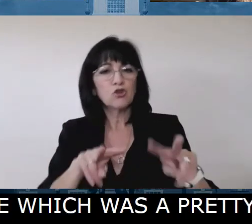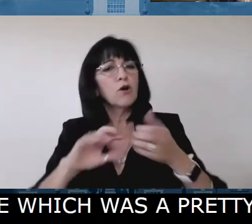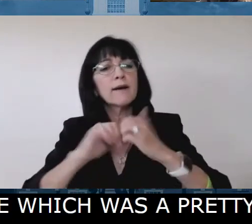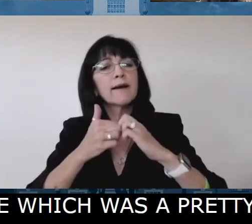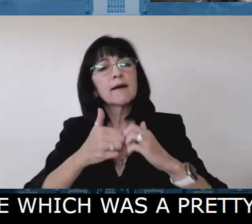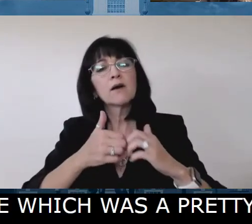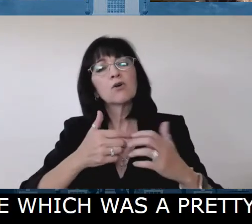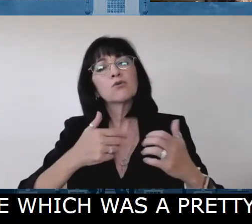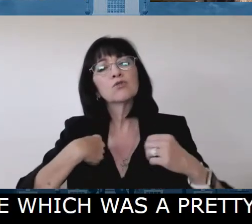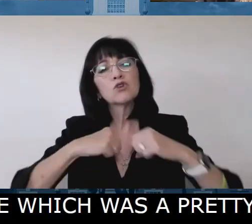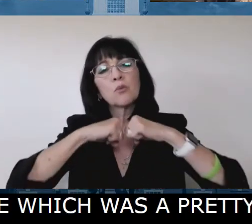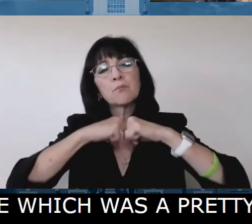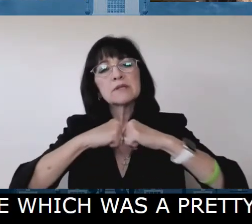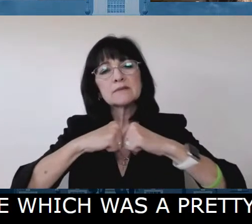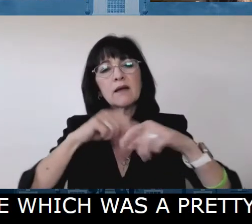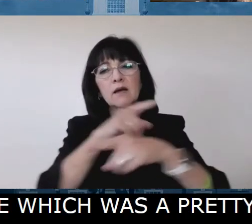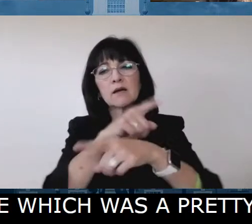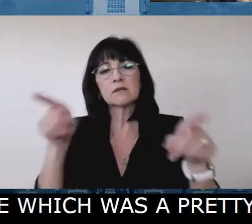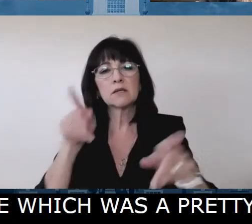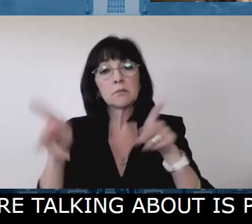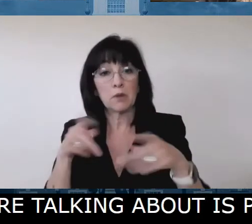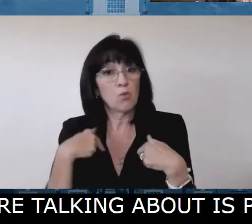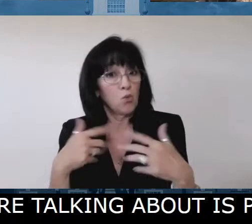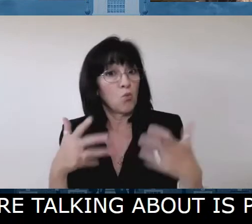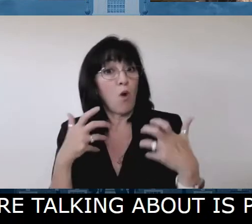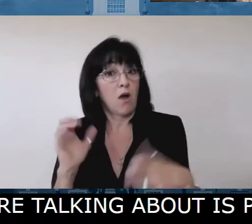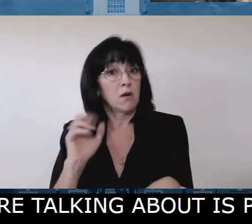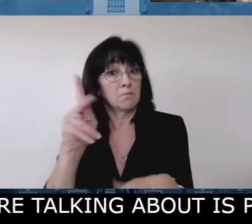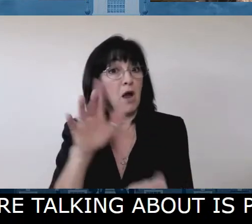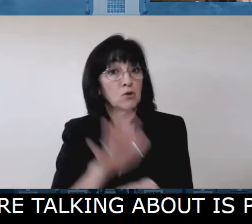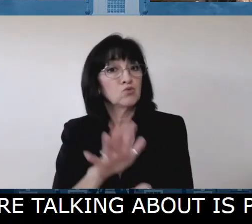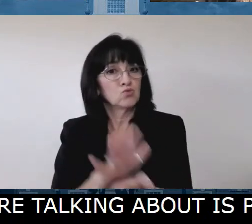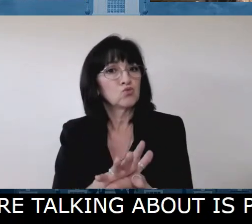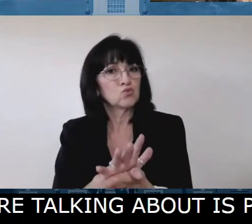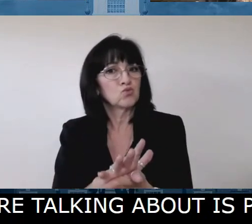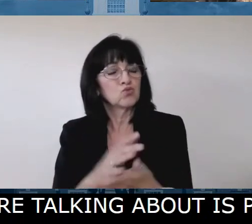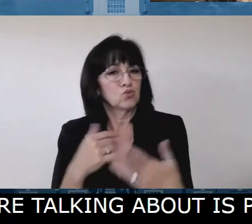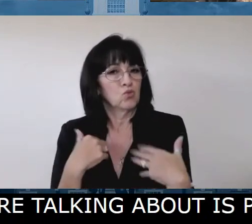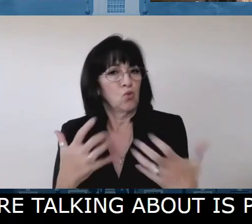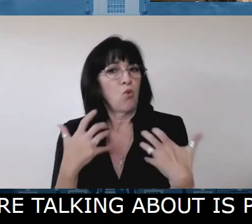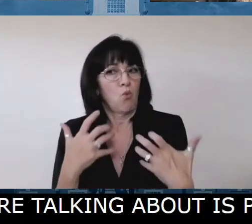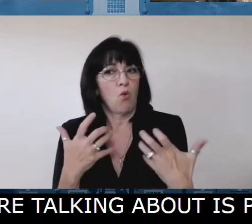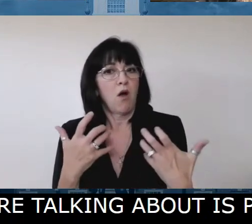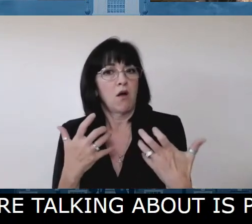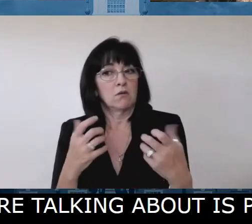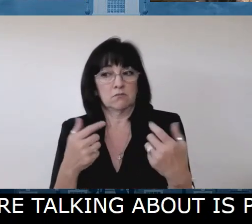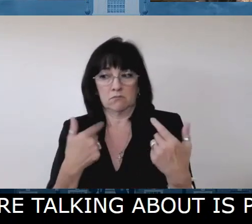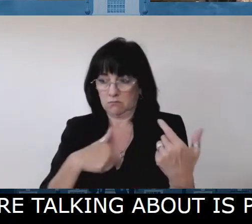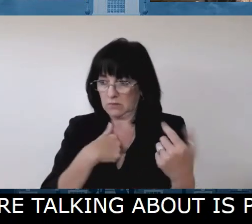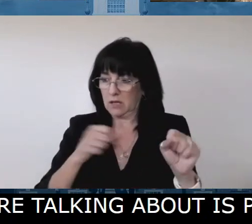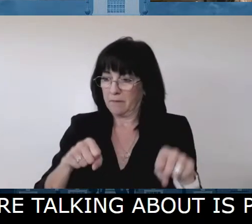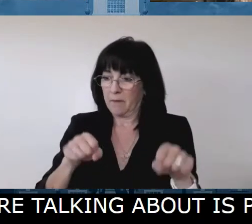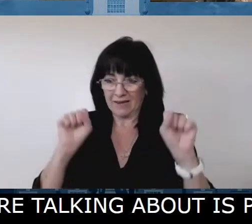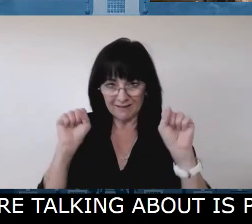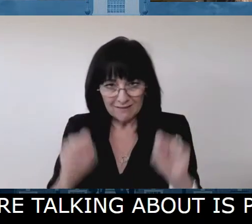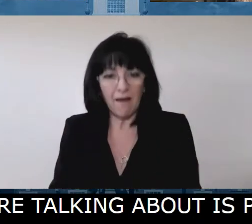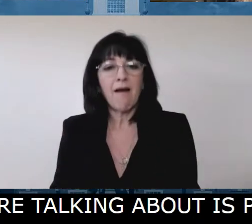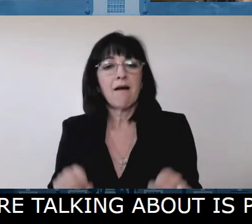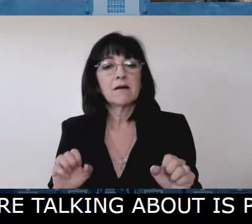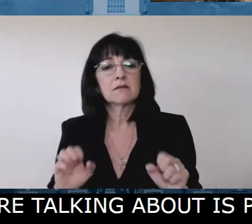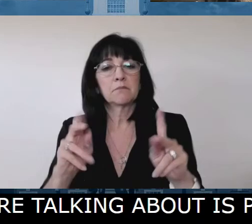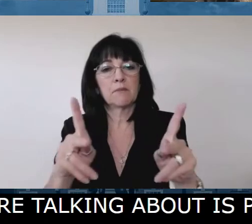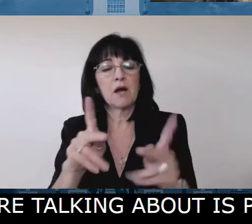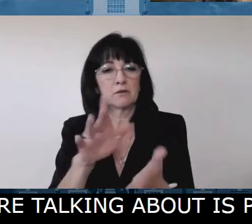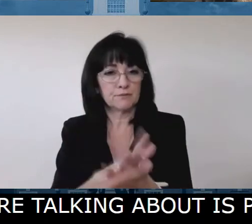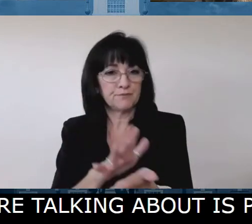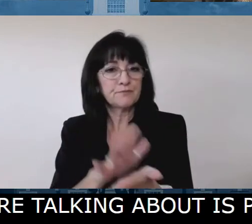that we can go back to school fully, with children wearing masks, so that we don't